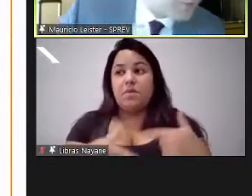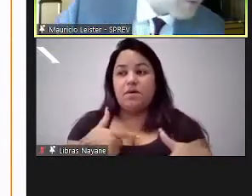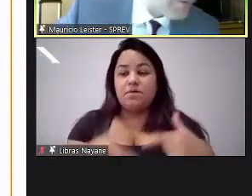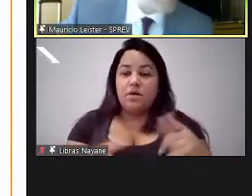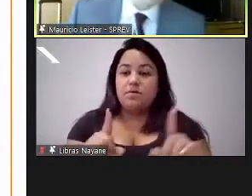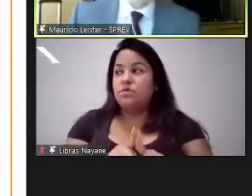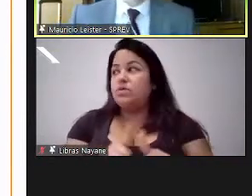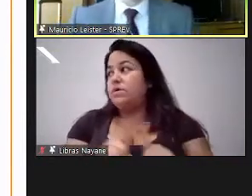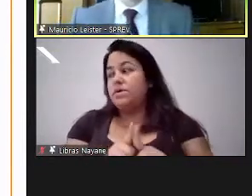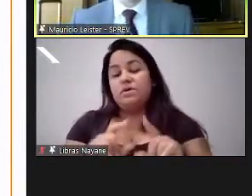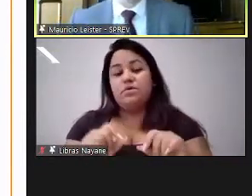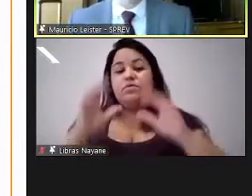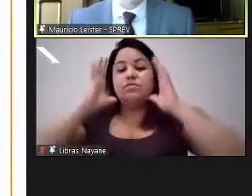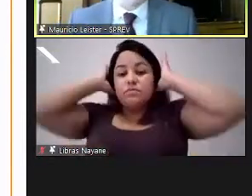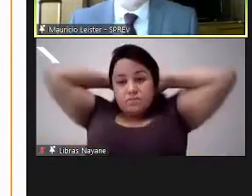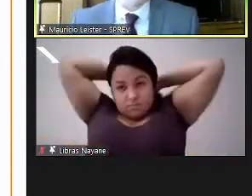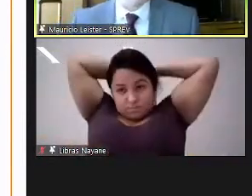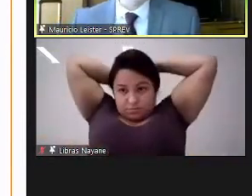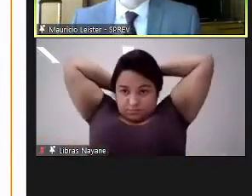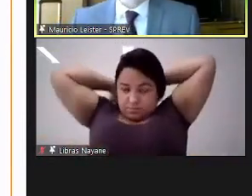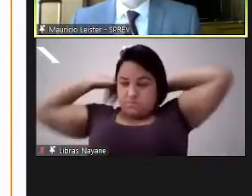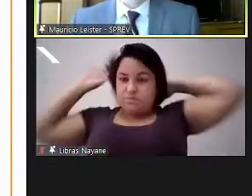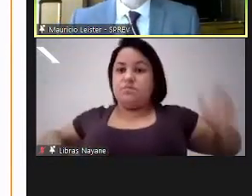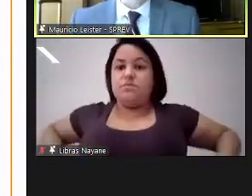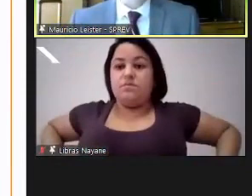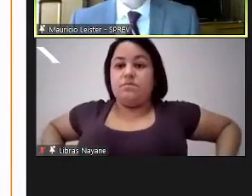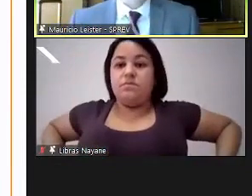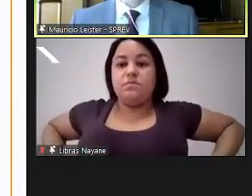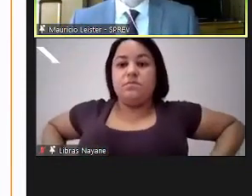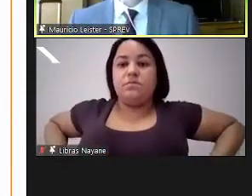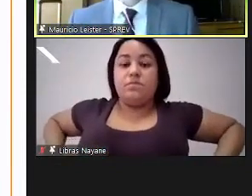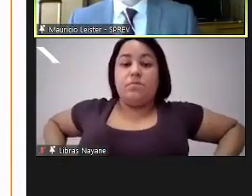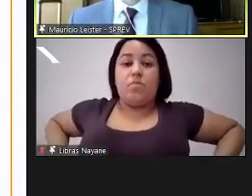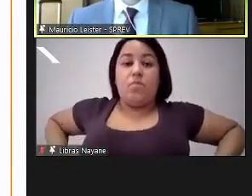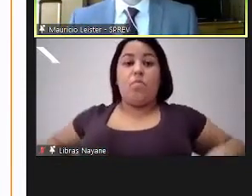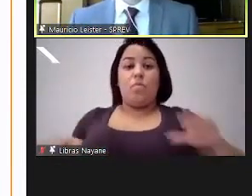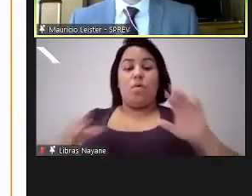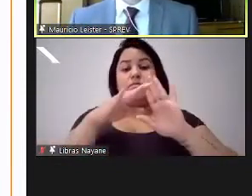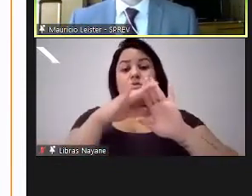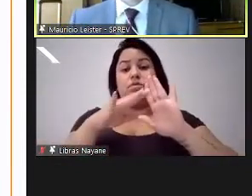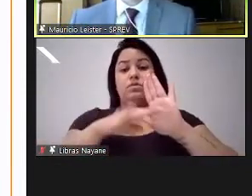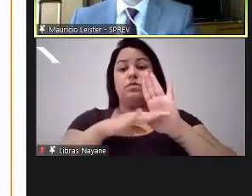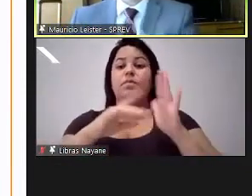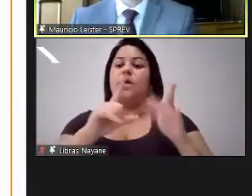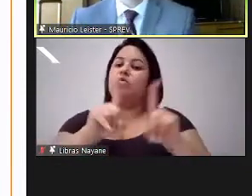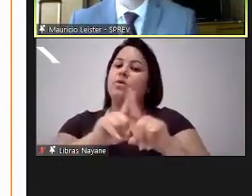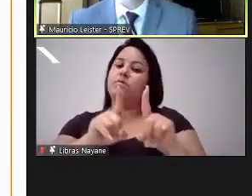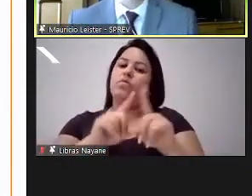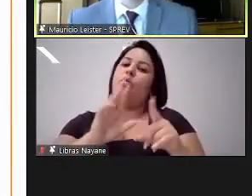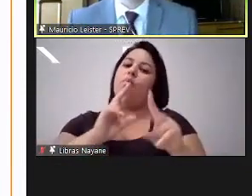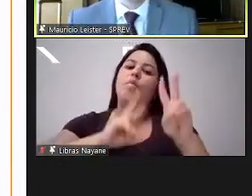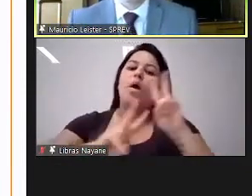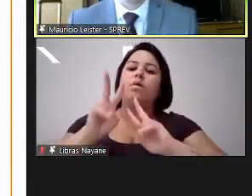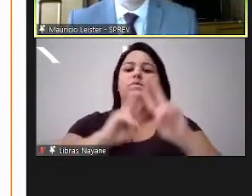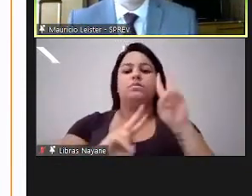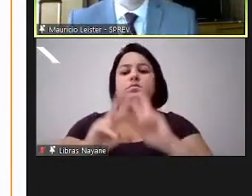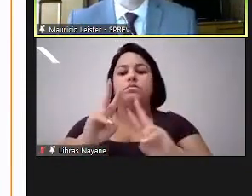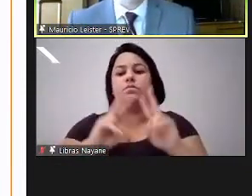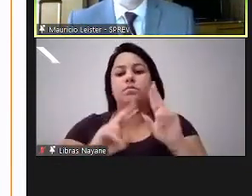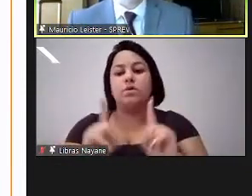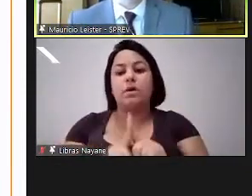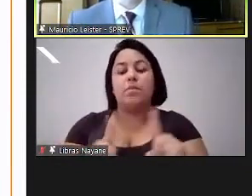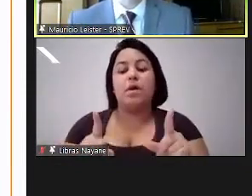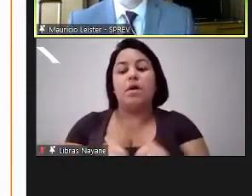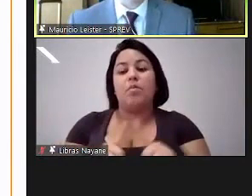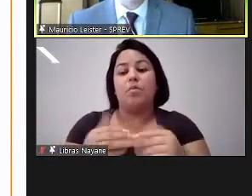plan rules. We have investment policies and a way to harmonize